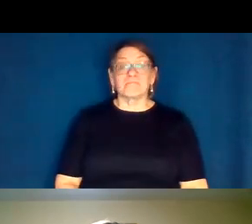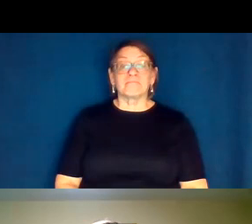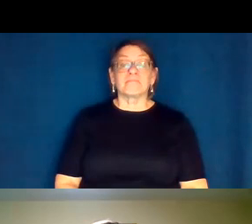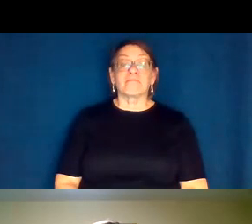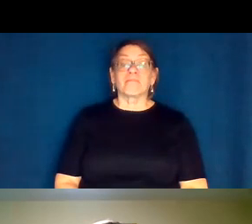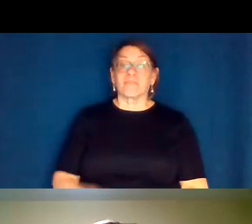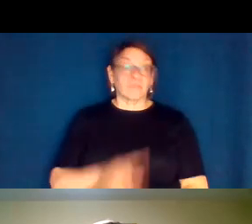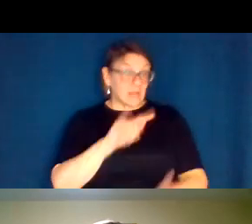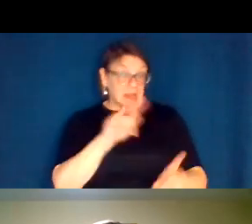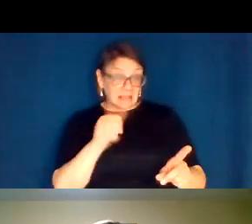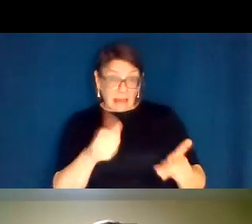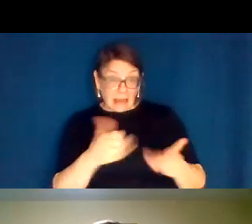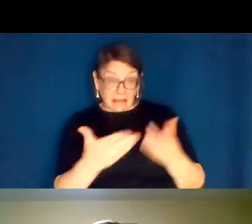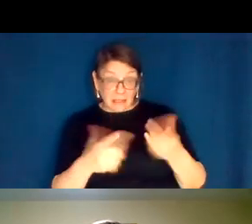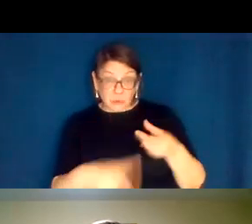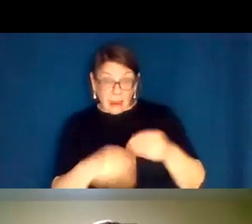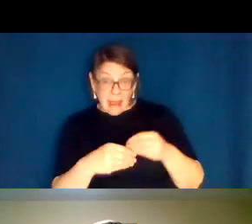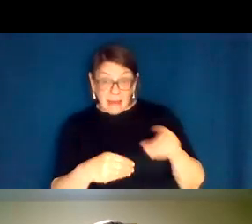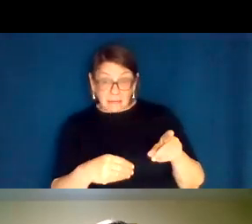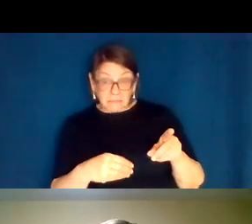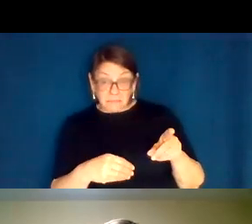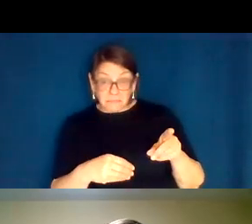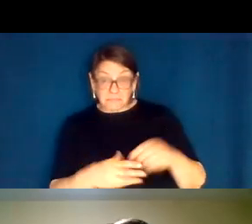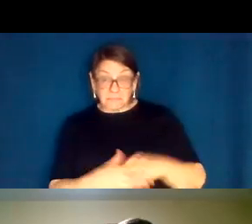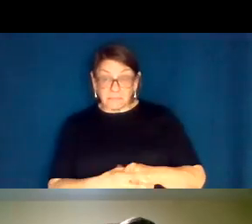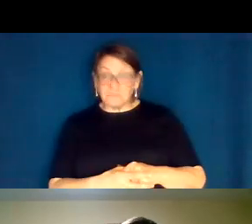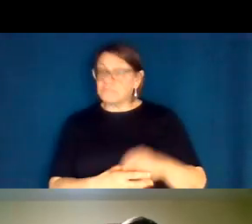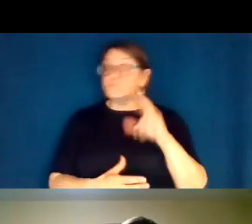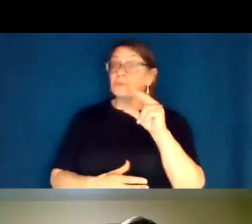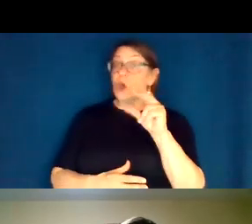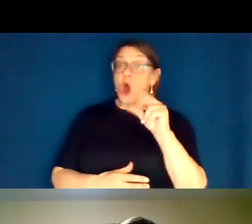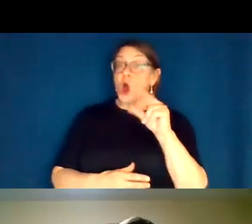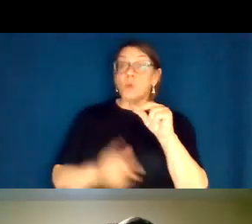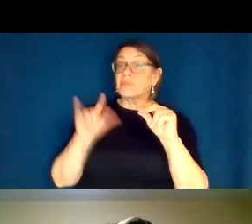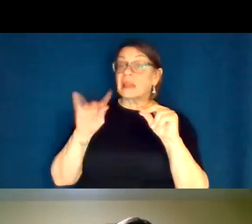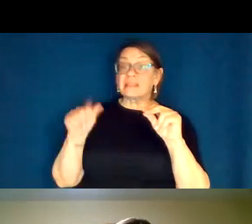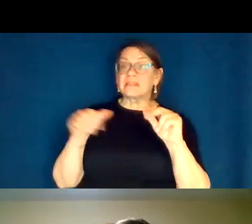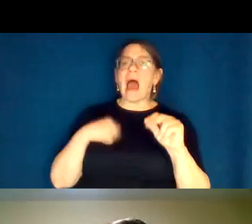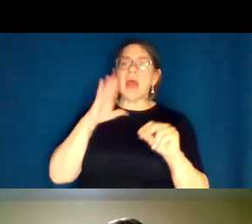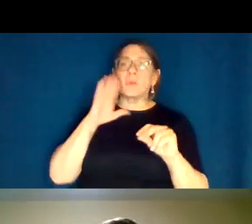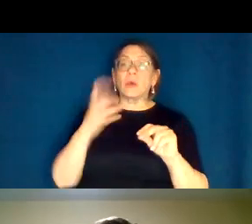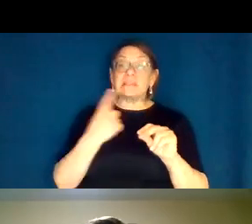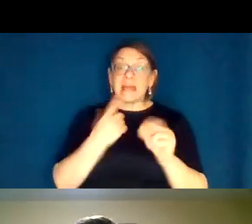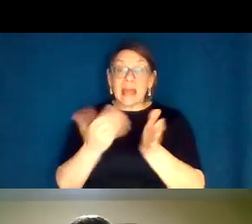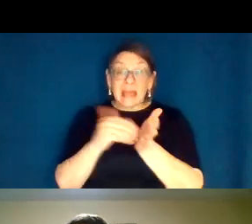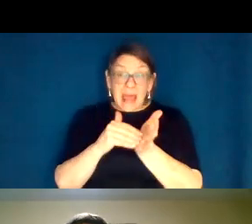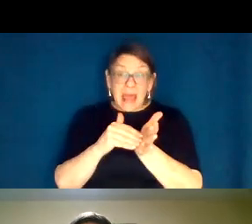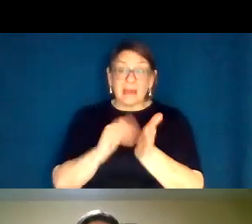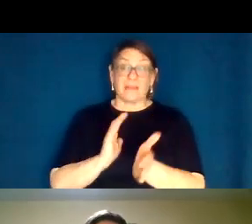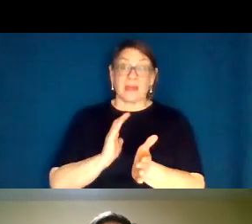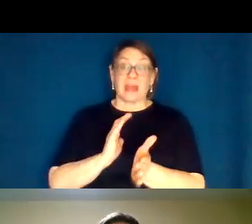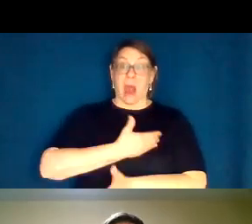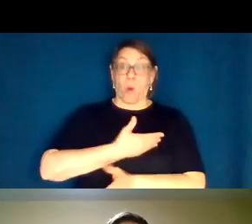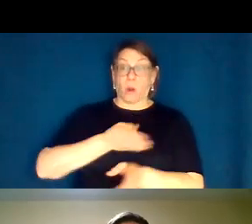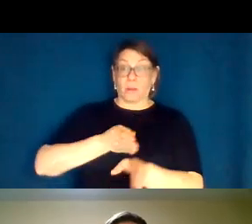Lisa, anything to add here or in the previous slide? No, not at all. I'll just reiterate that, our main focus